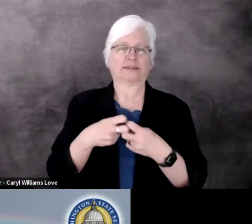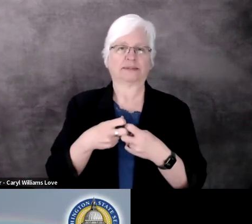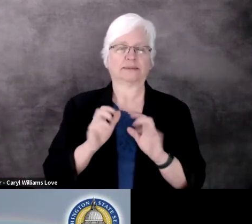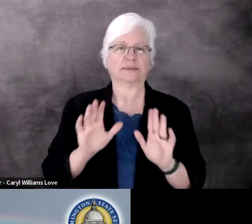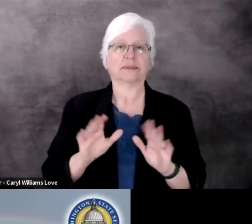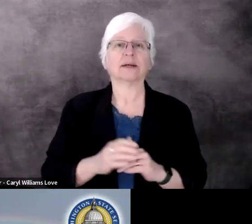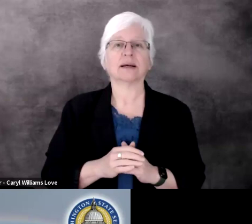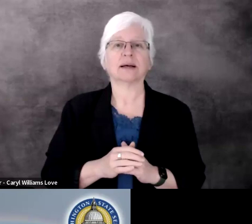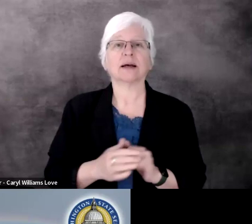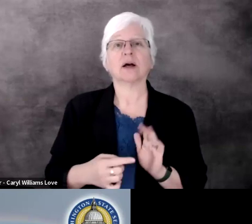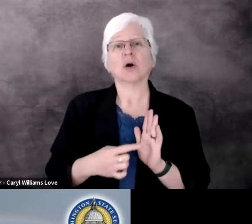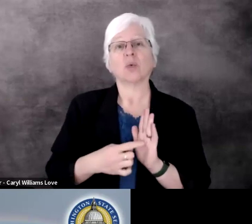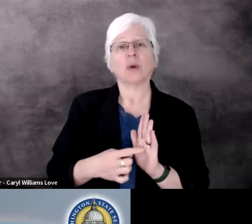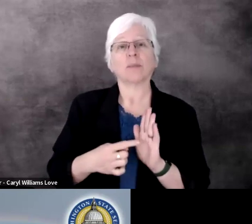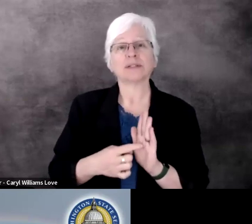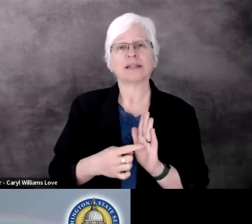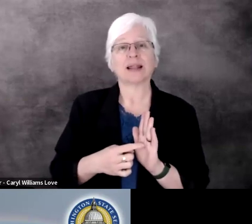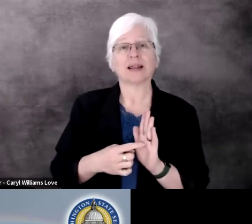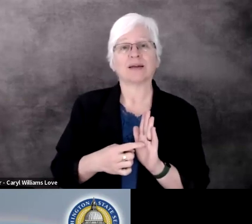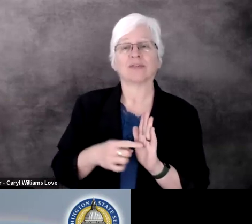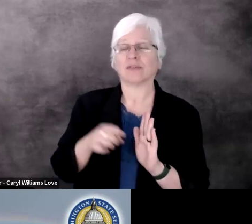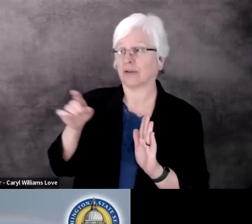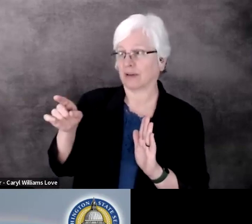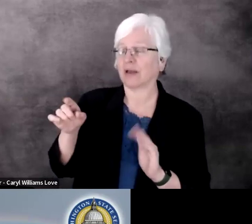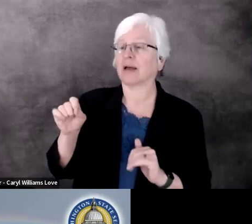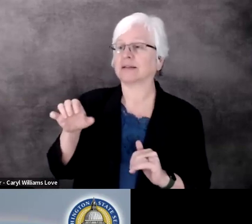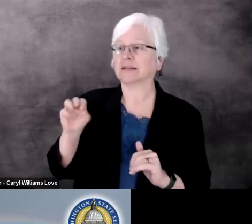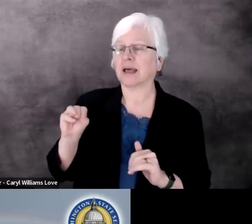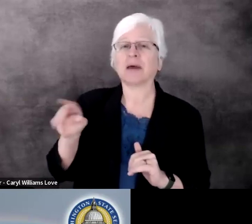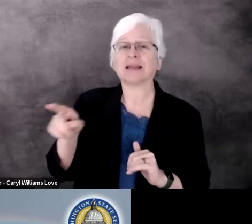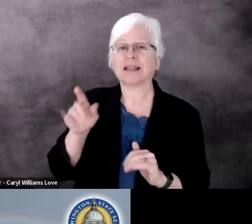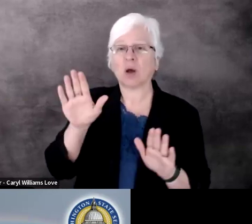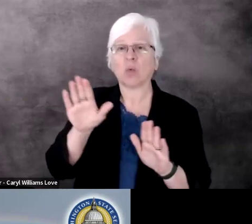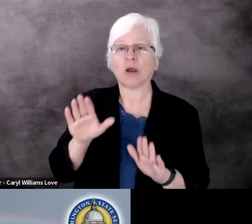I'm Representative Sen did a great job.